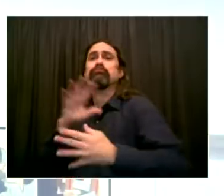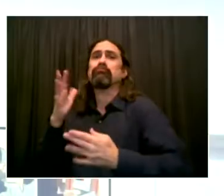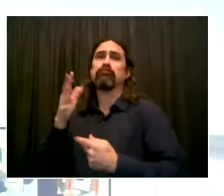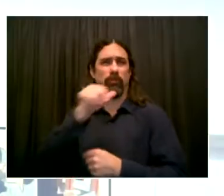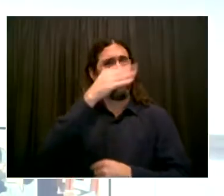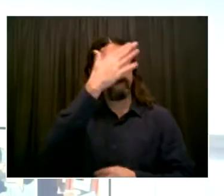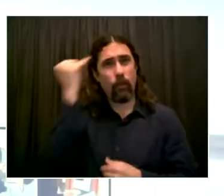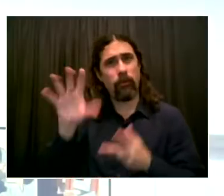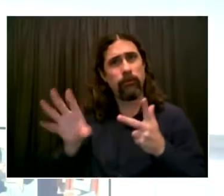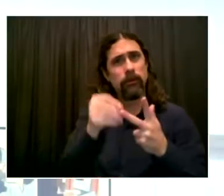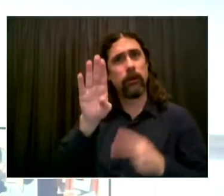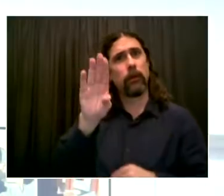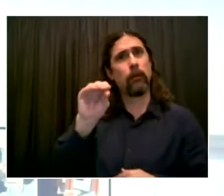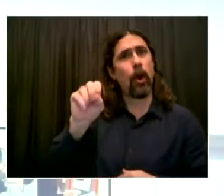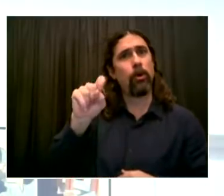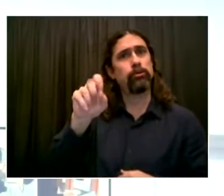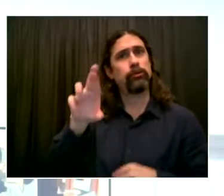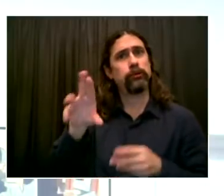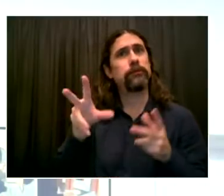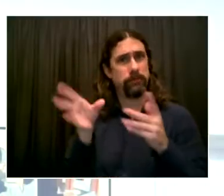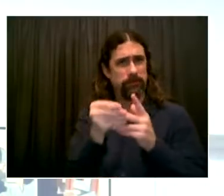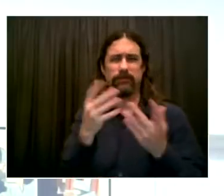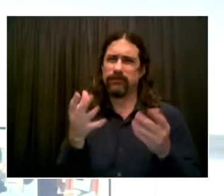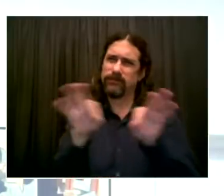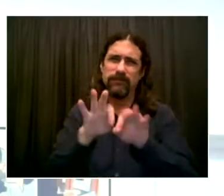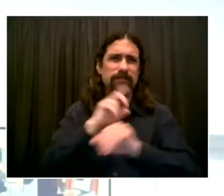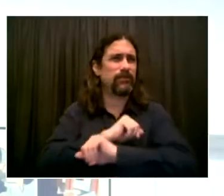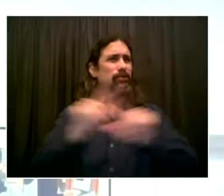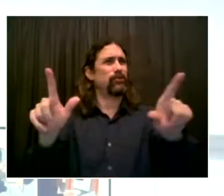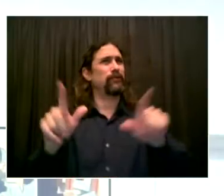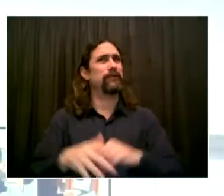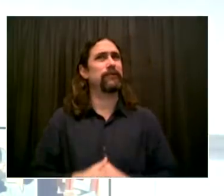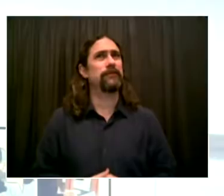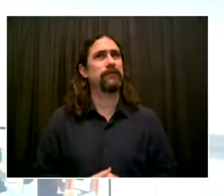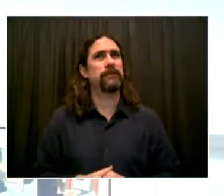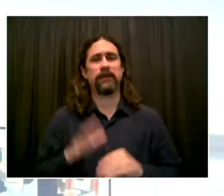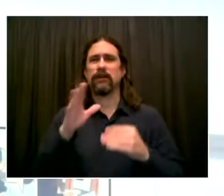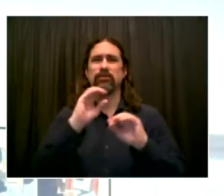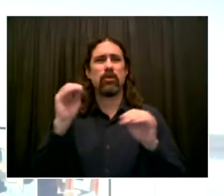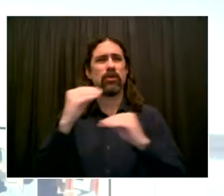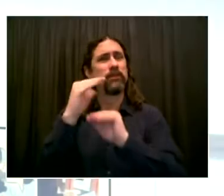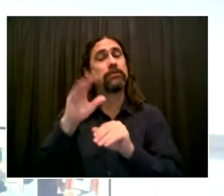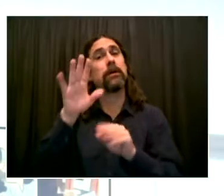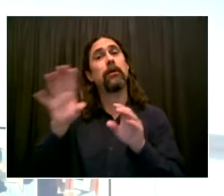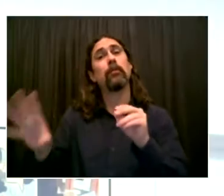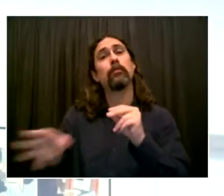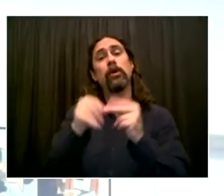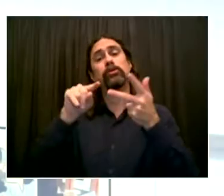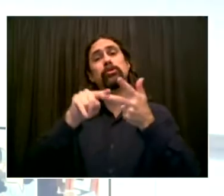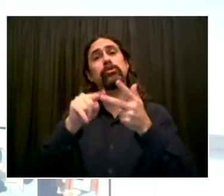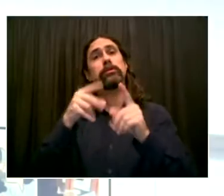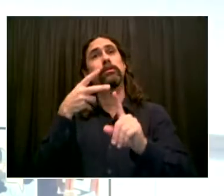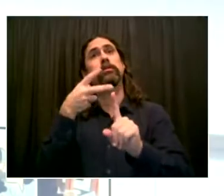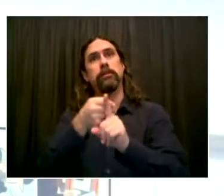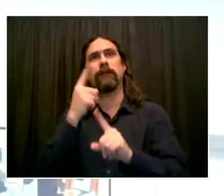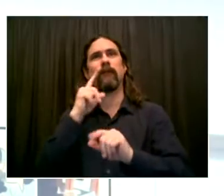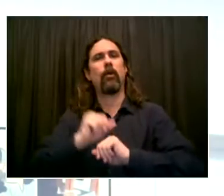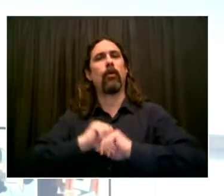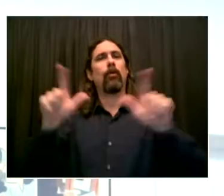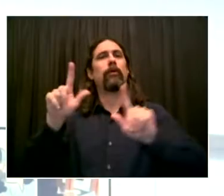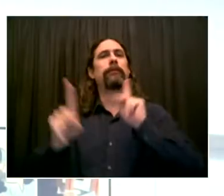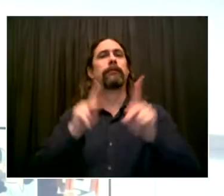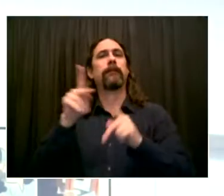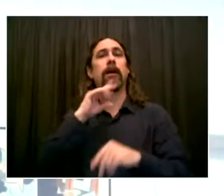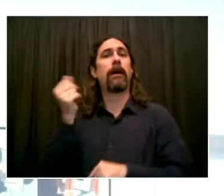feeling okay and do plan to travel, keep your face covering on and wash your hands frequently. Make sure you know what COVID transmission